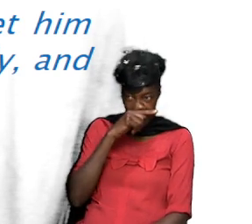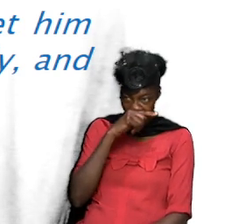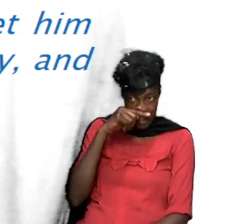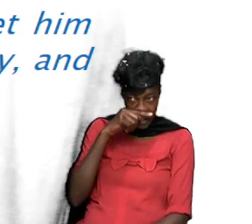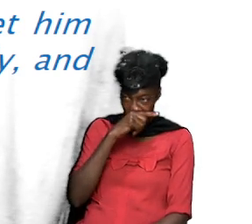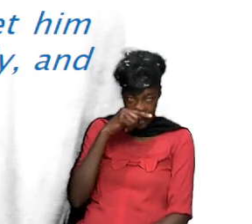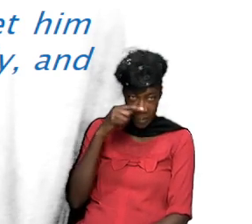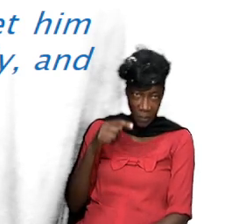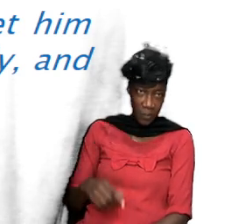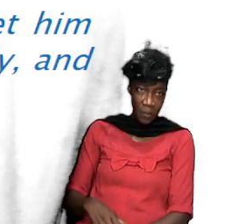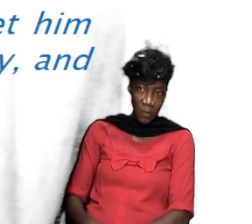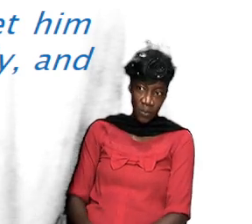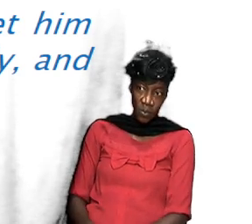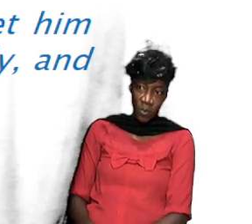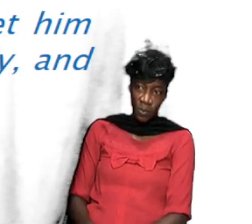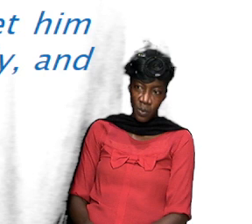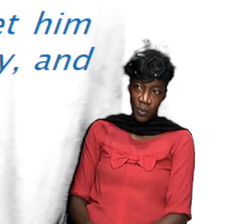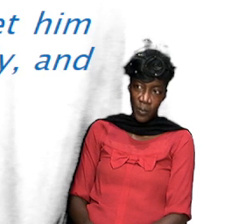I know healing is